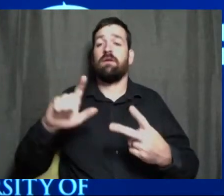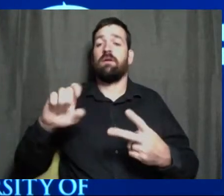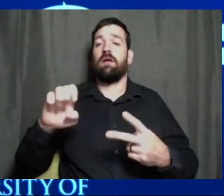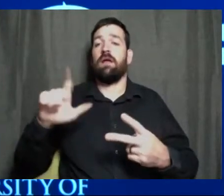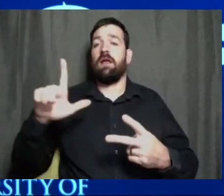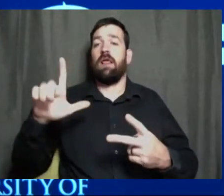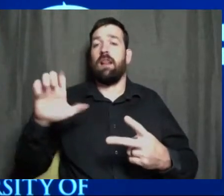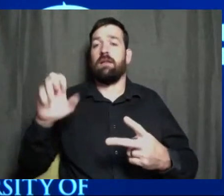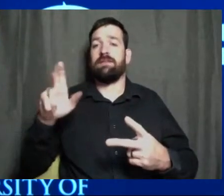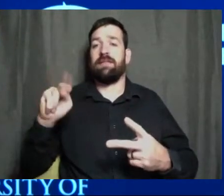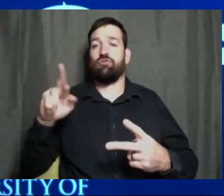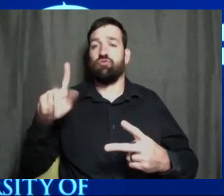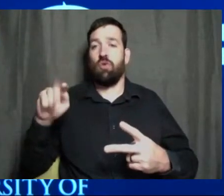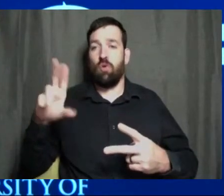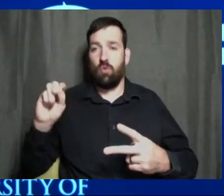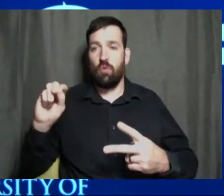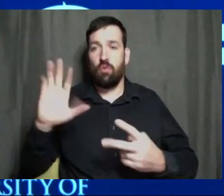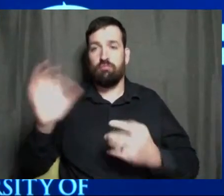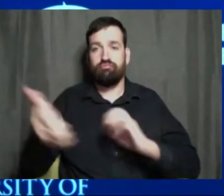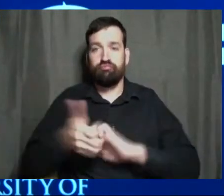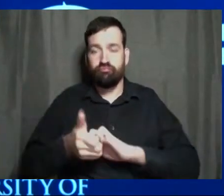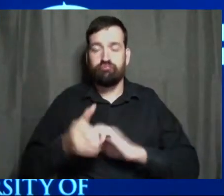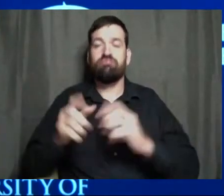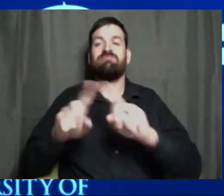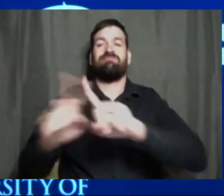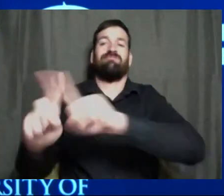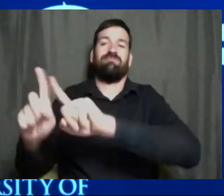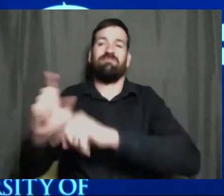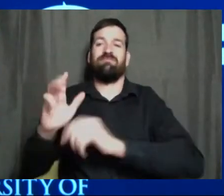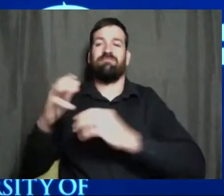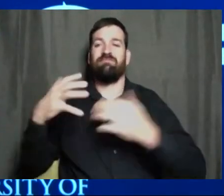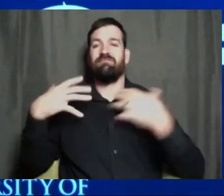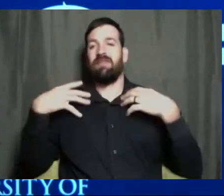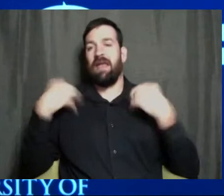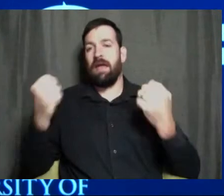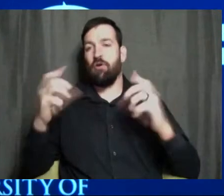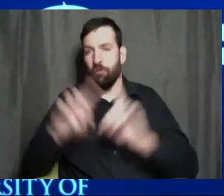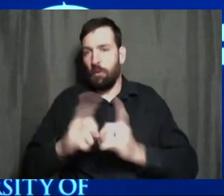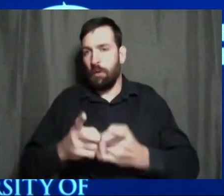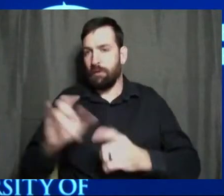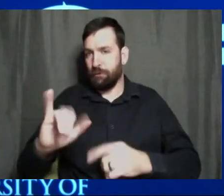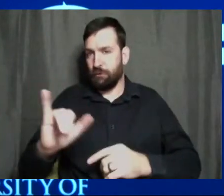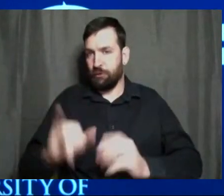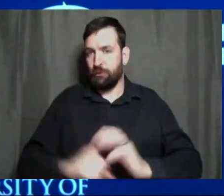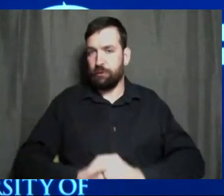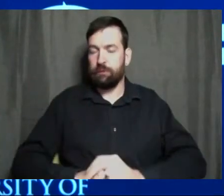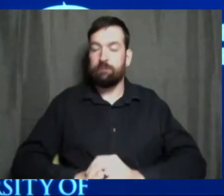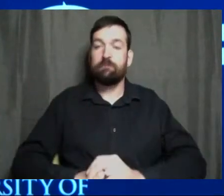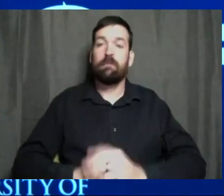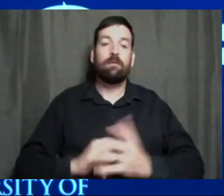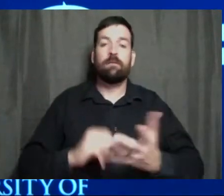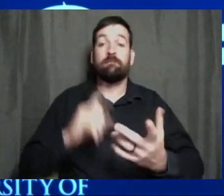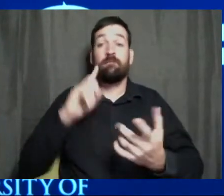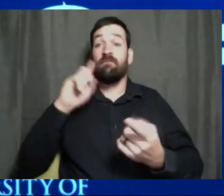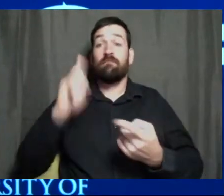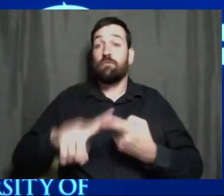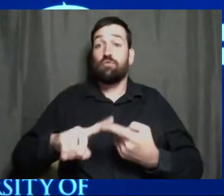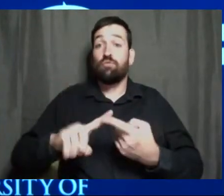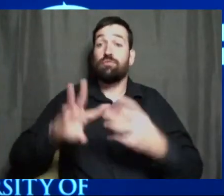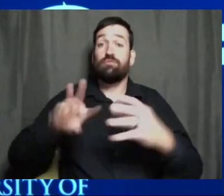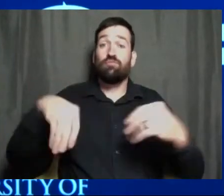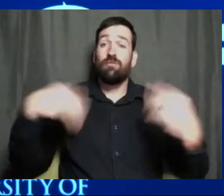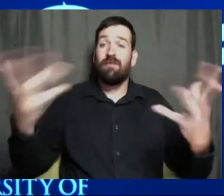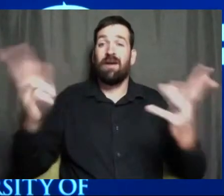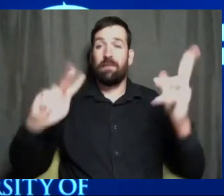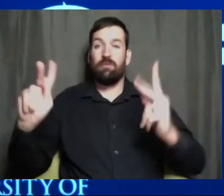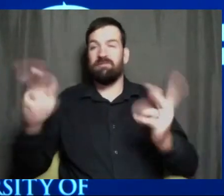different local health departments and so forth, just to be able to reach people who otherwise might not have